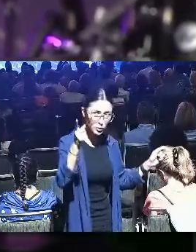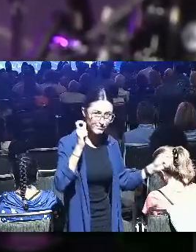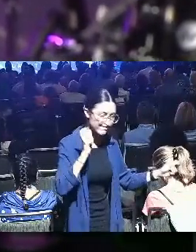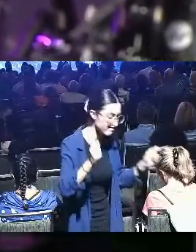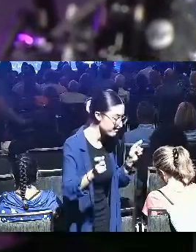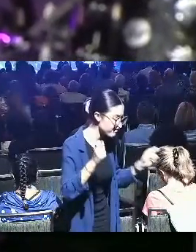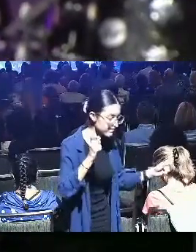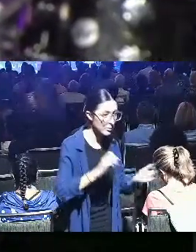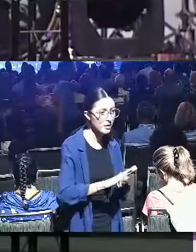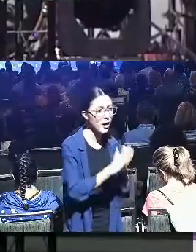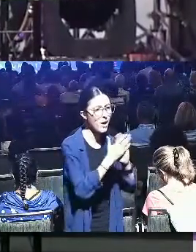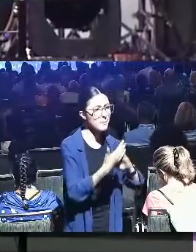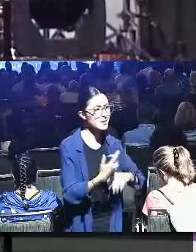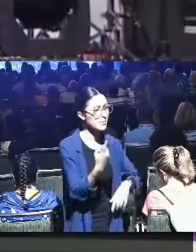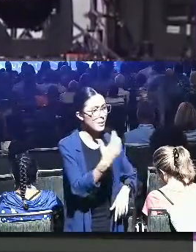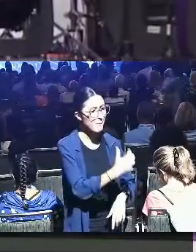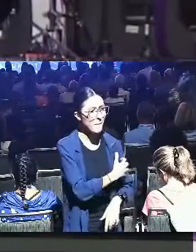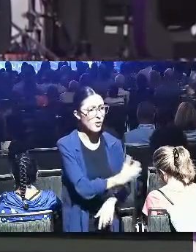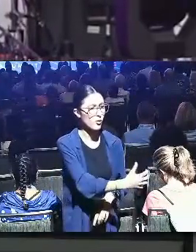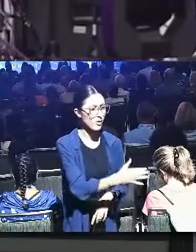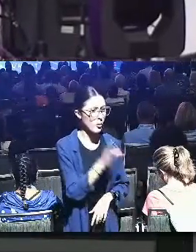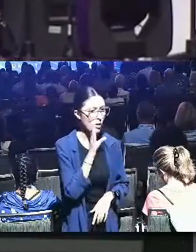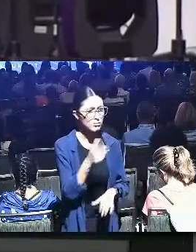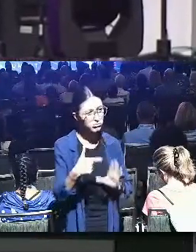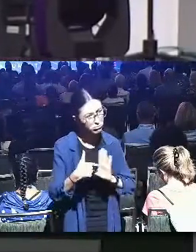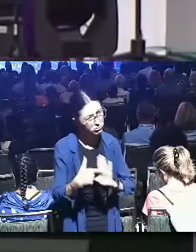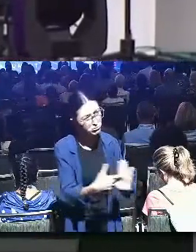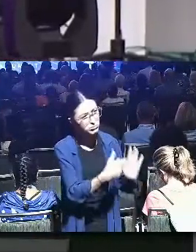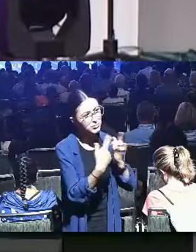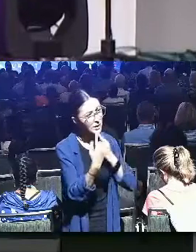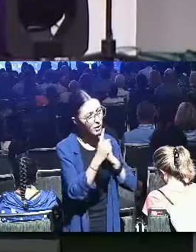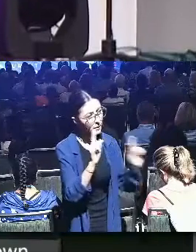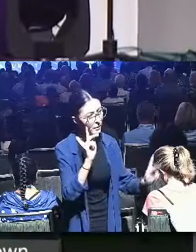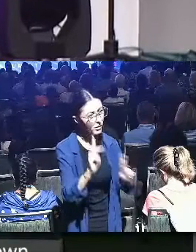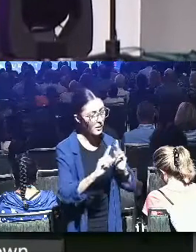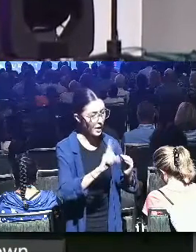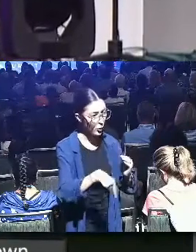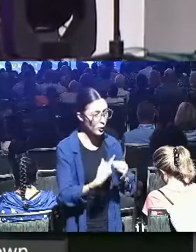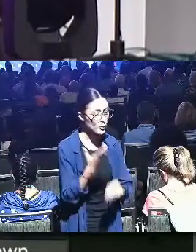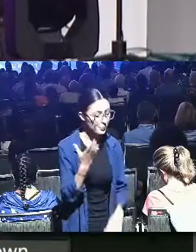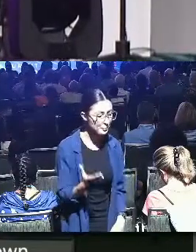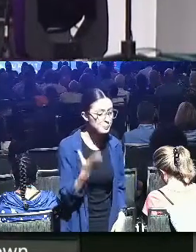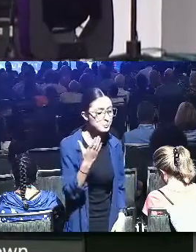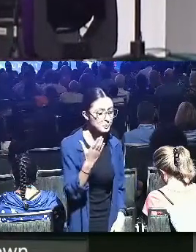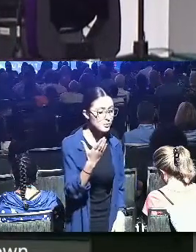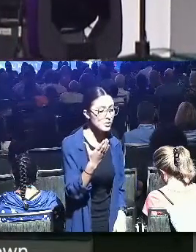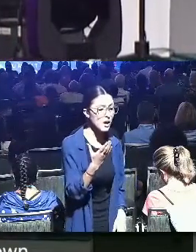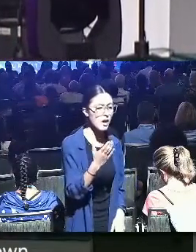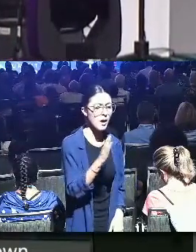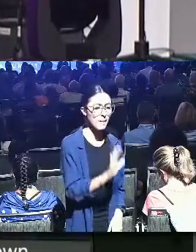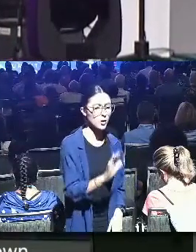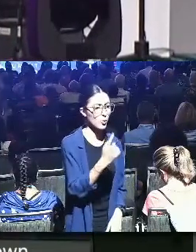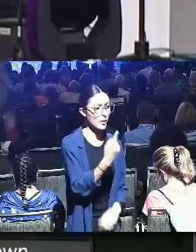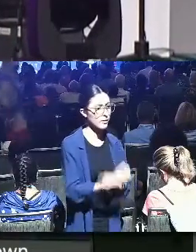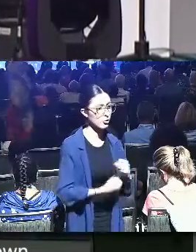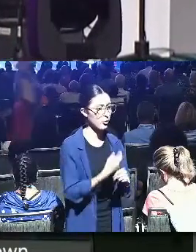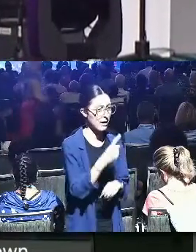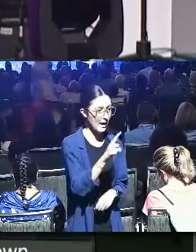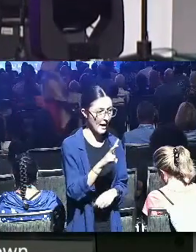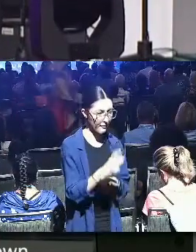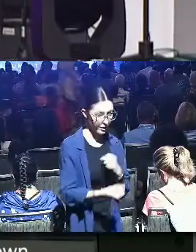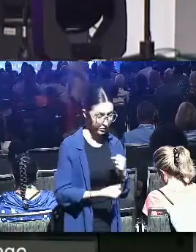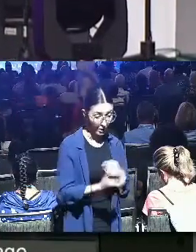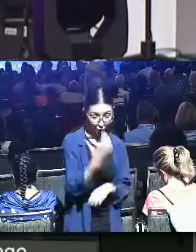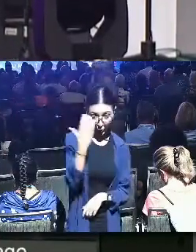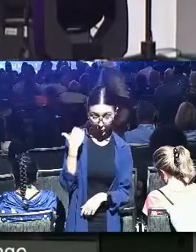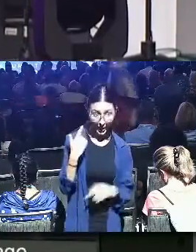prayed for our son who was caught up walking down the street just with a couple of his buddies a year and a half ago. And two cars drove